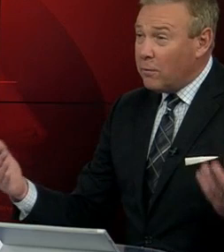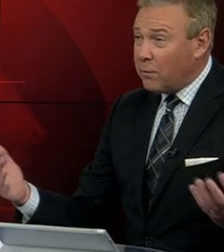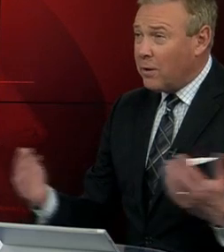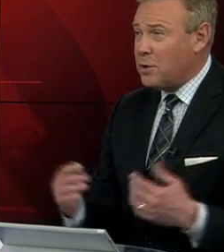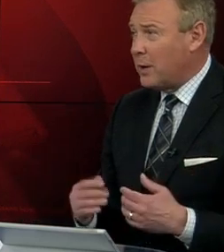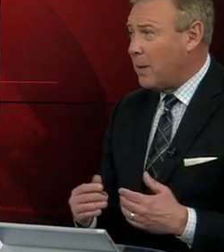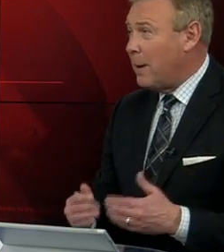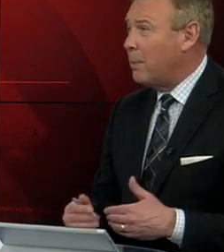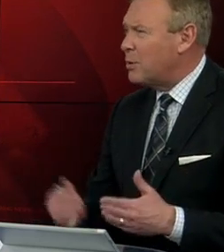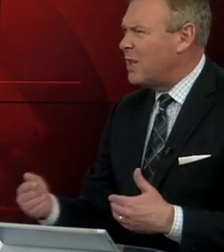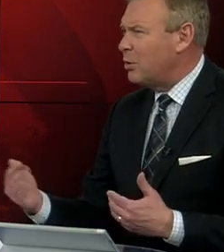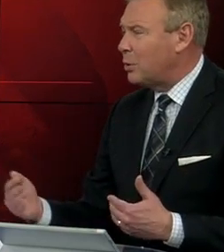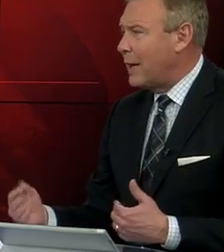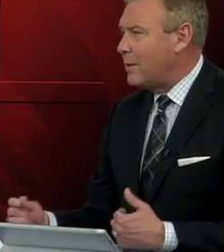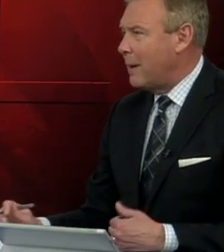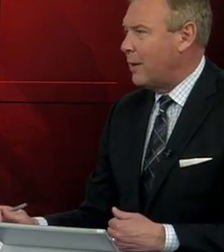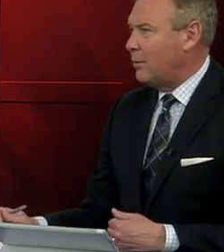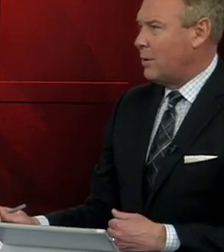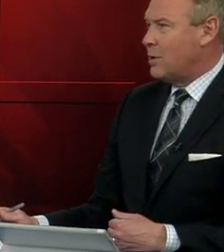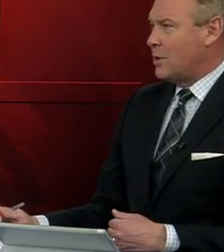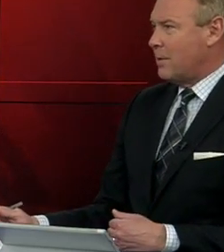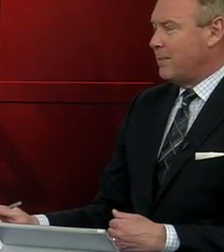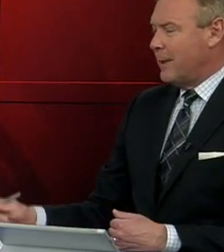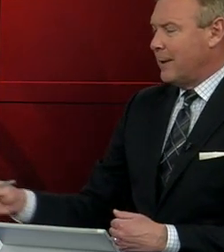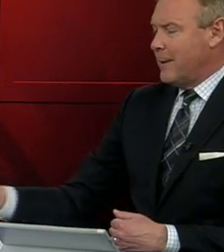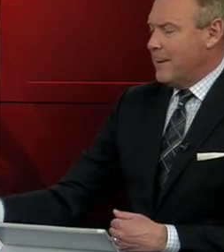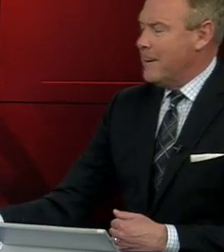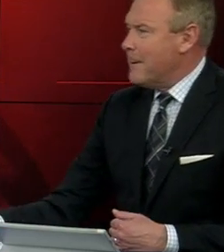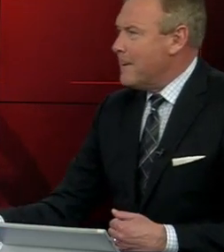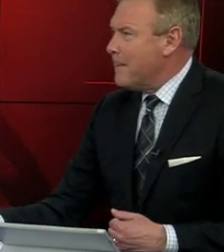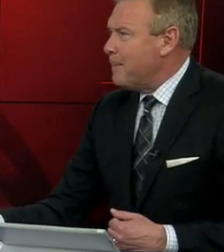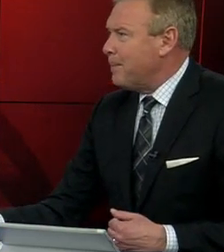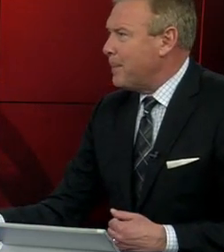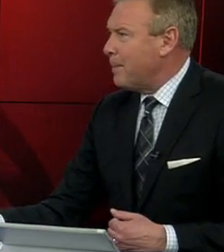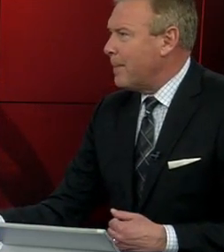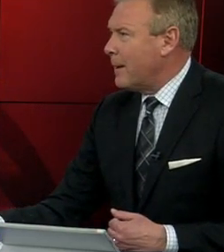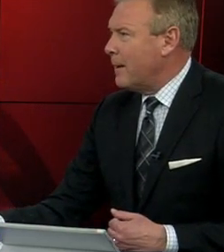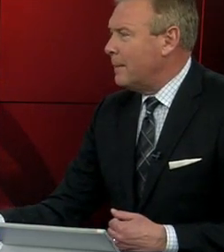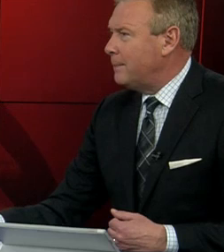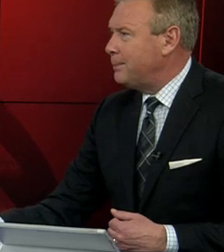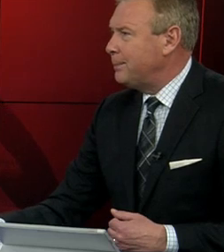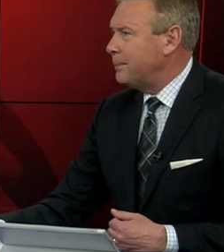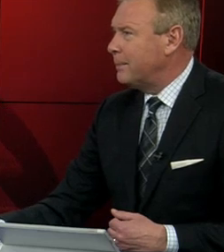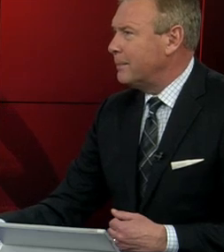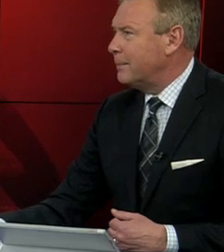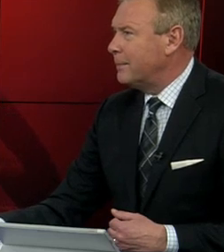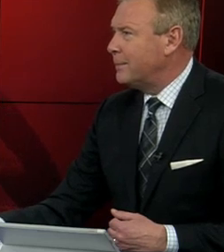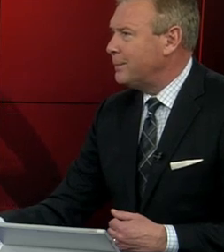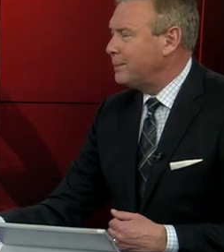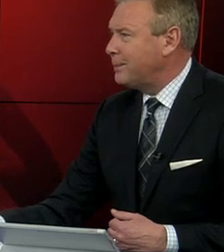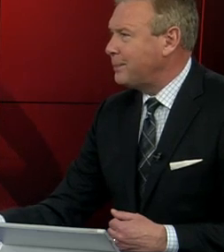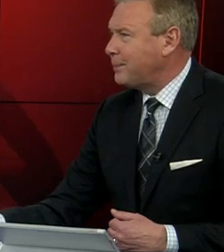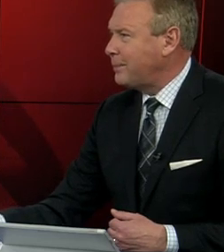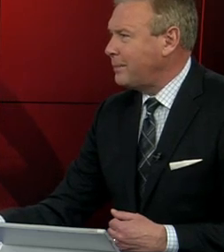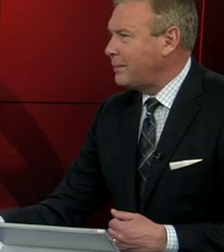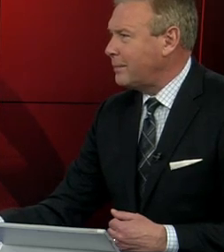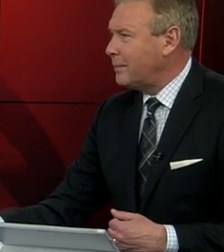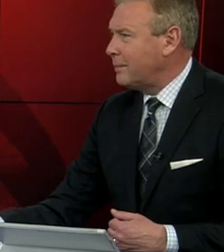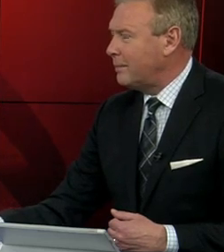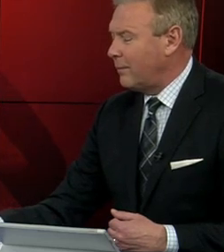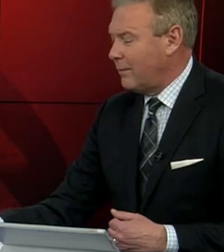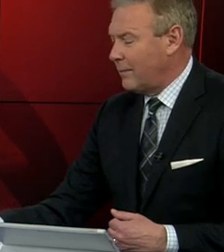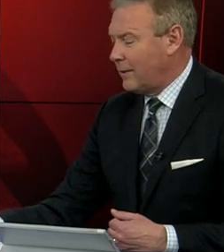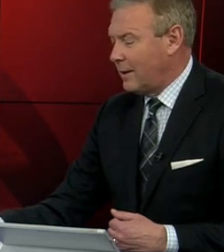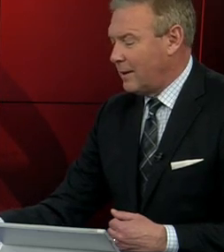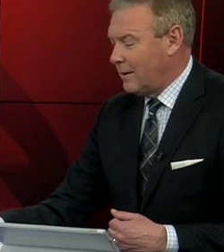calls for frustrated people still trying to make it through the system. And there are so many people out there who are frustrated. You and I have been out in the streets. We've heard the stories of people talking